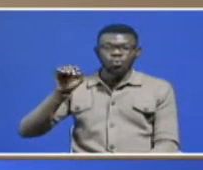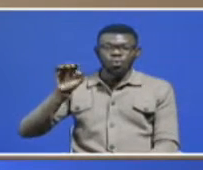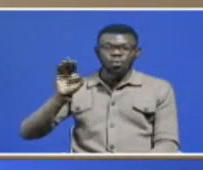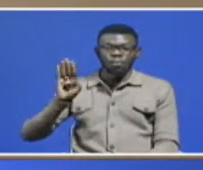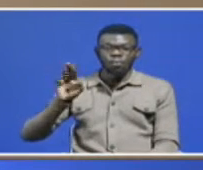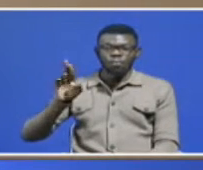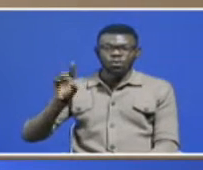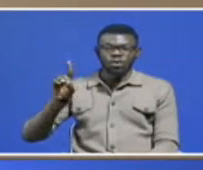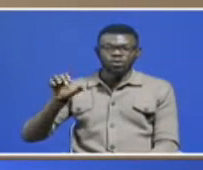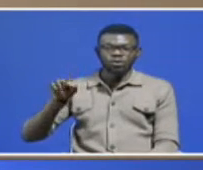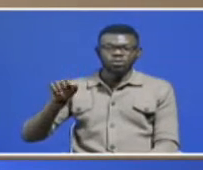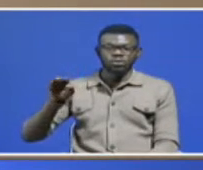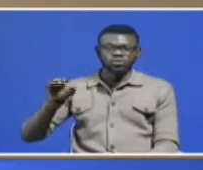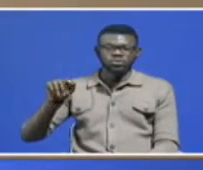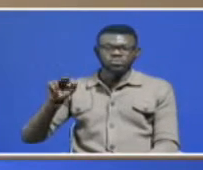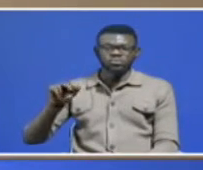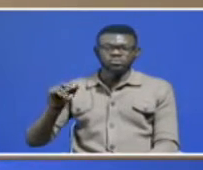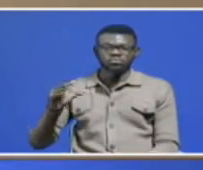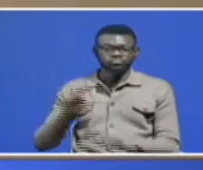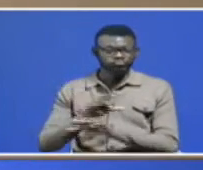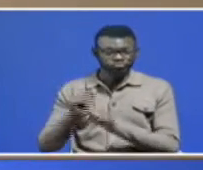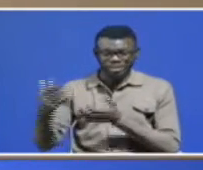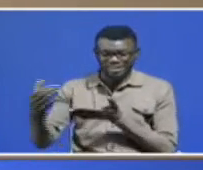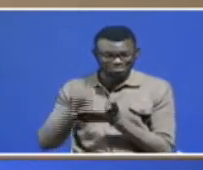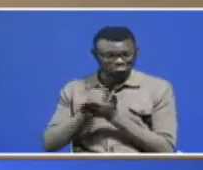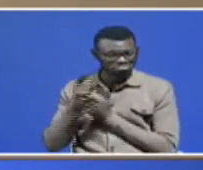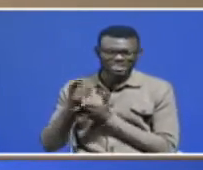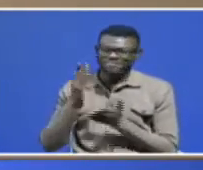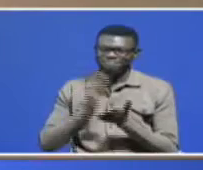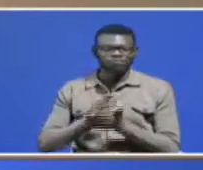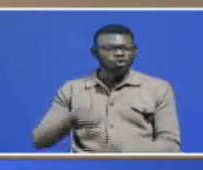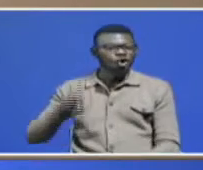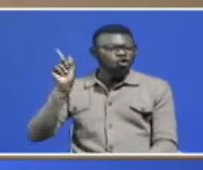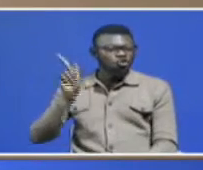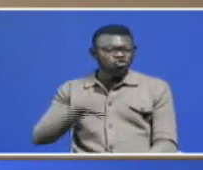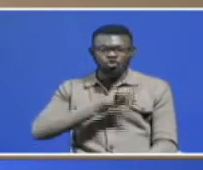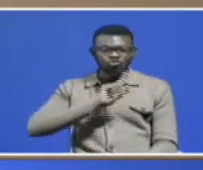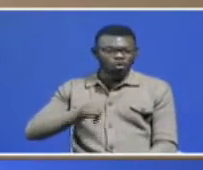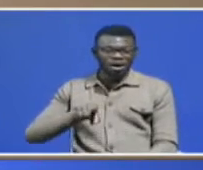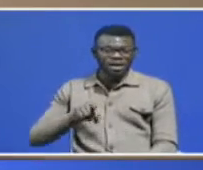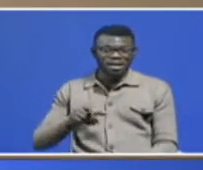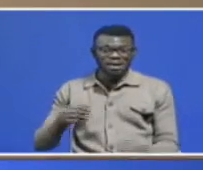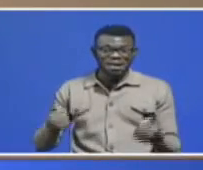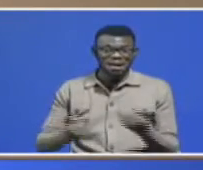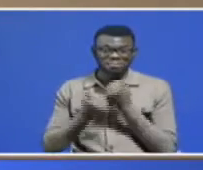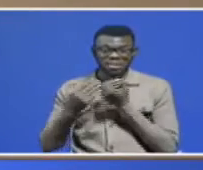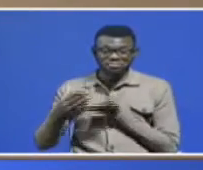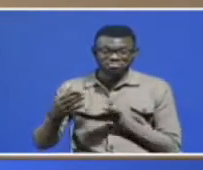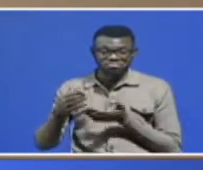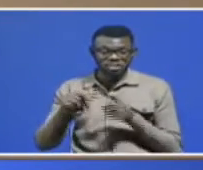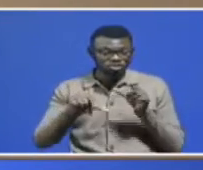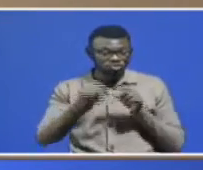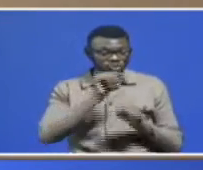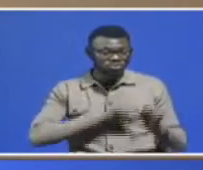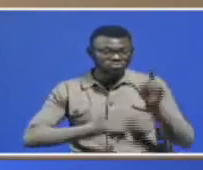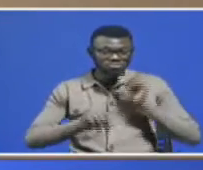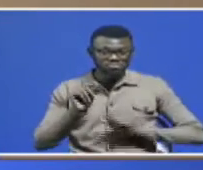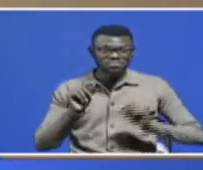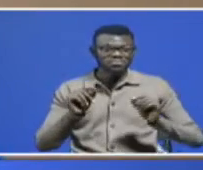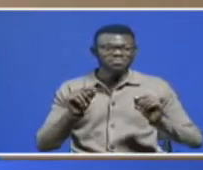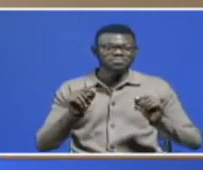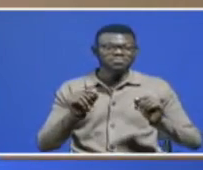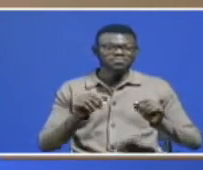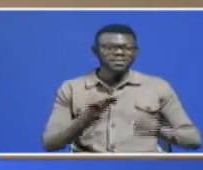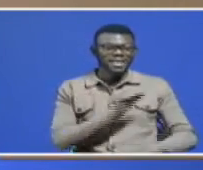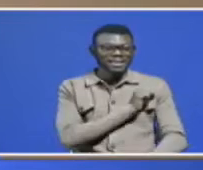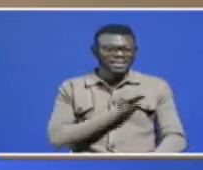ombudsman being appointed by the president is a disaster, because even if you nominate and then approval will be by the Senate, I think